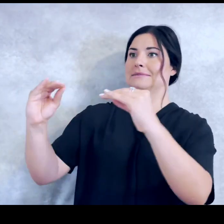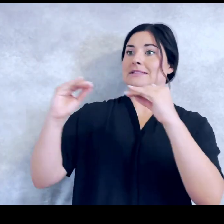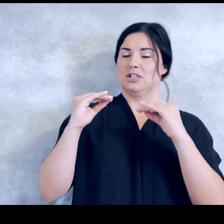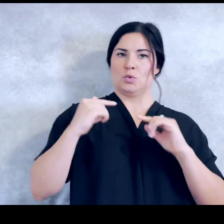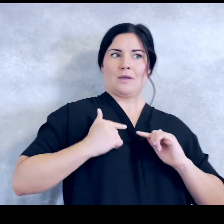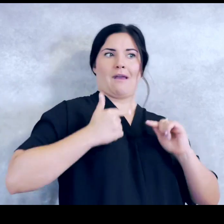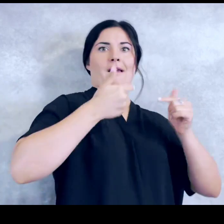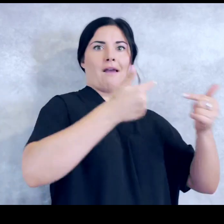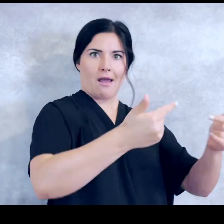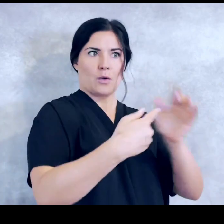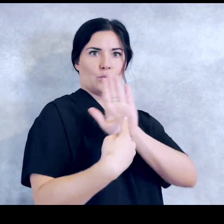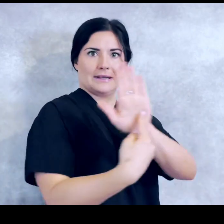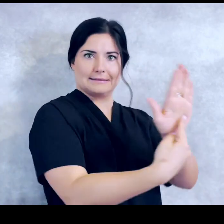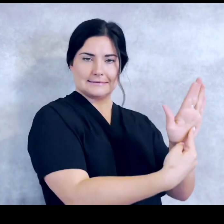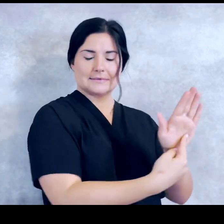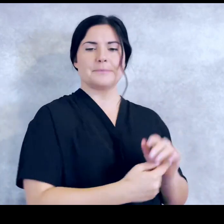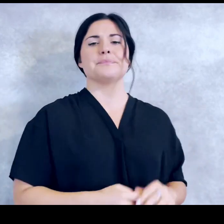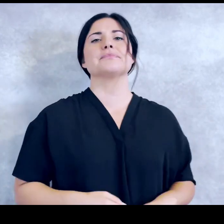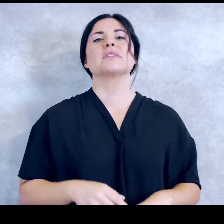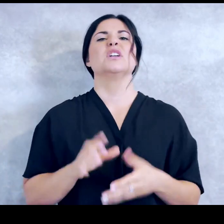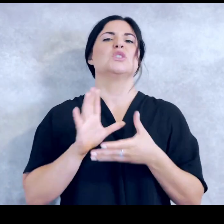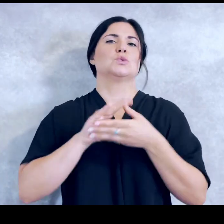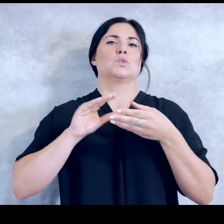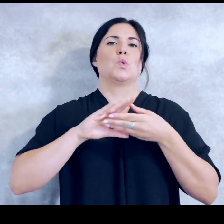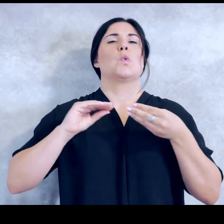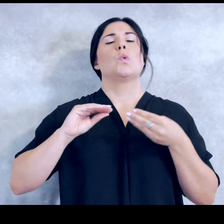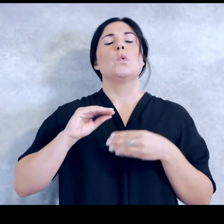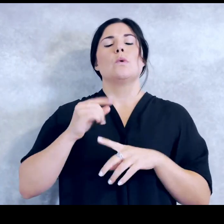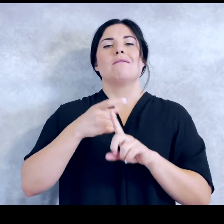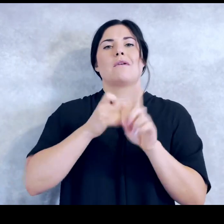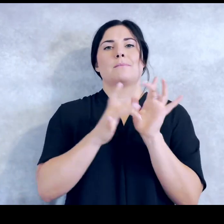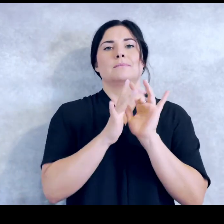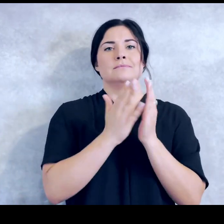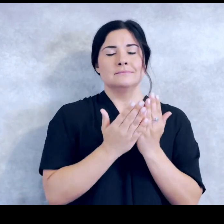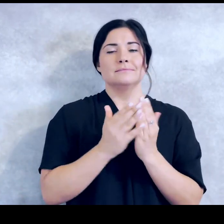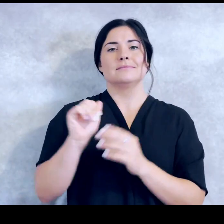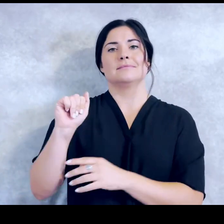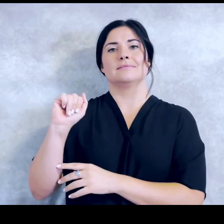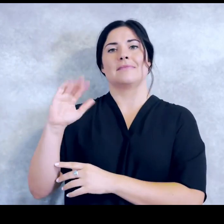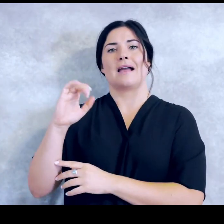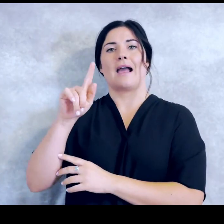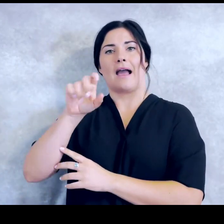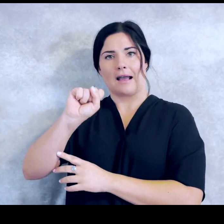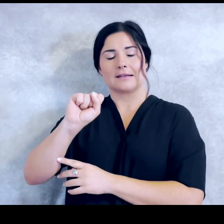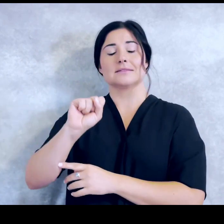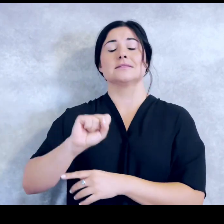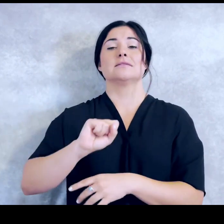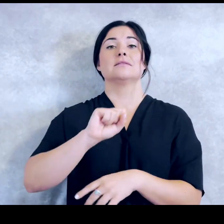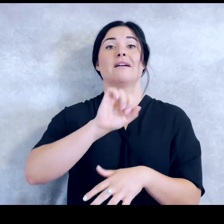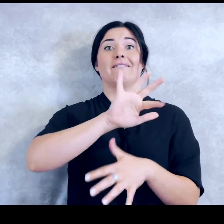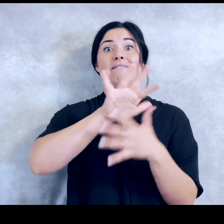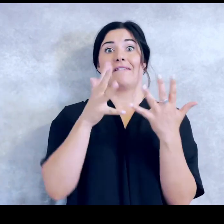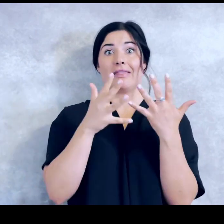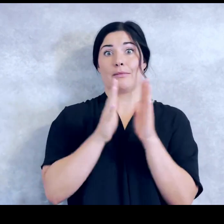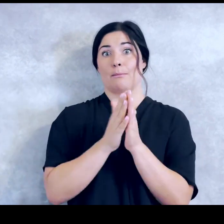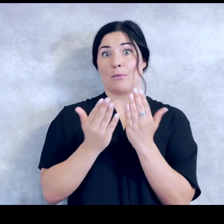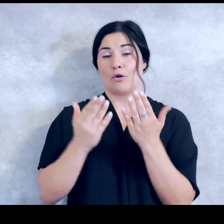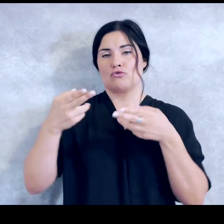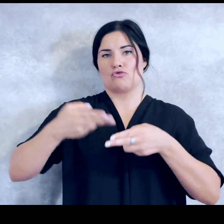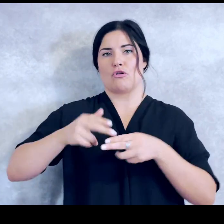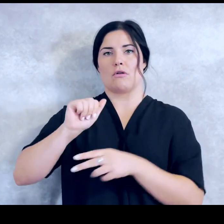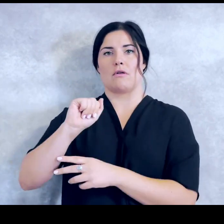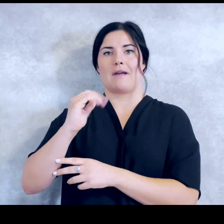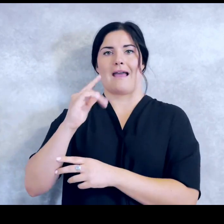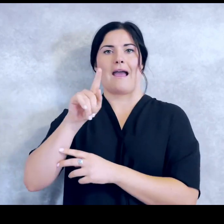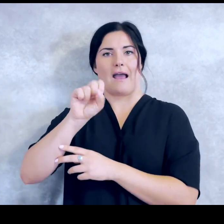and me. And I gave you a little bit of backstory of the book of Acts. Acts is the fifth book in the New Testament, Matthew, Mark,